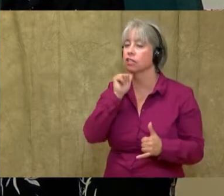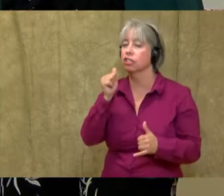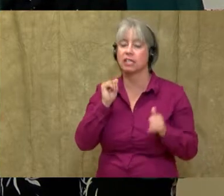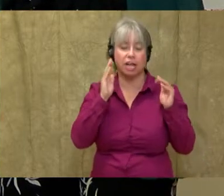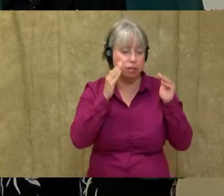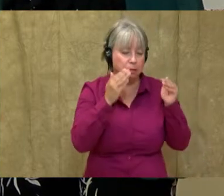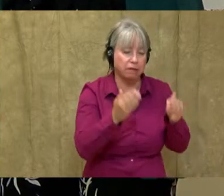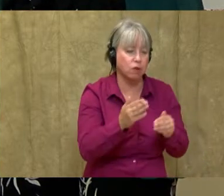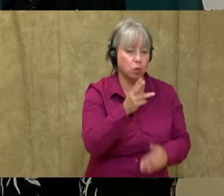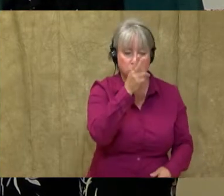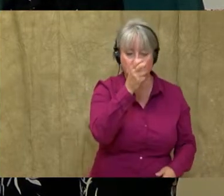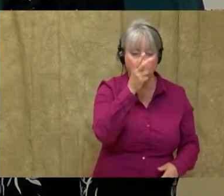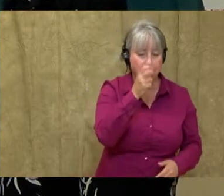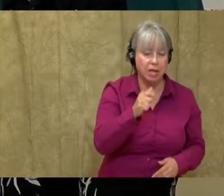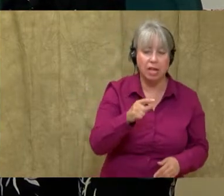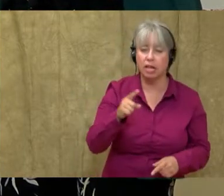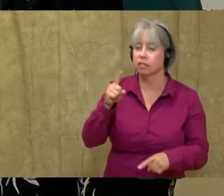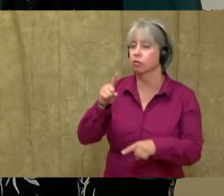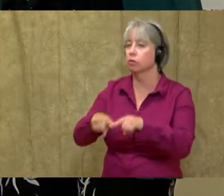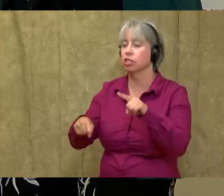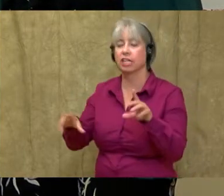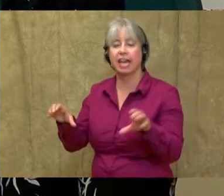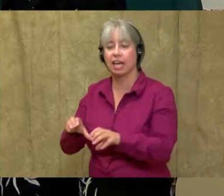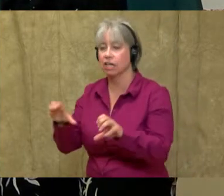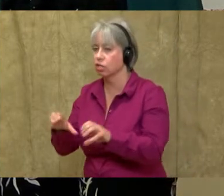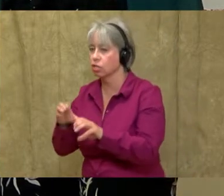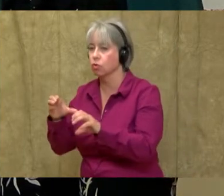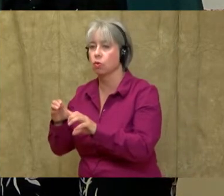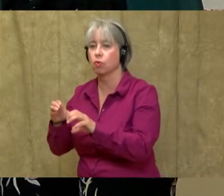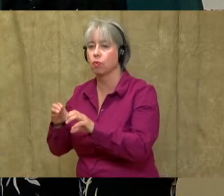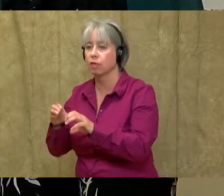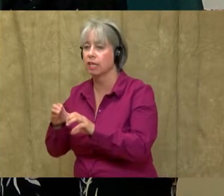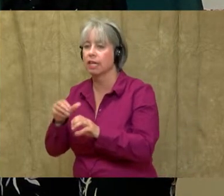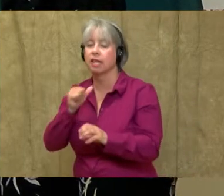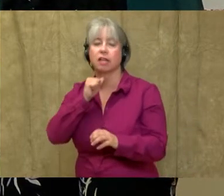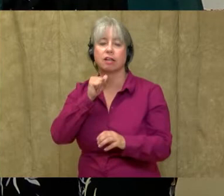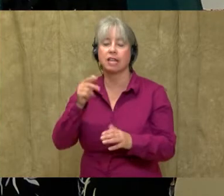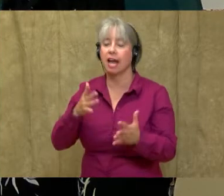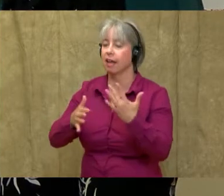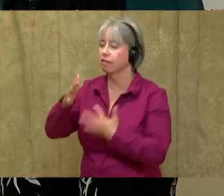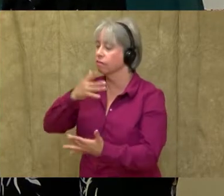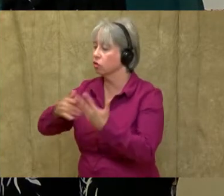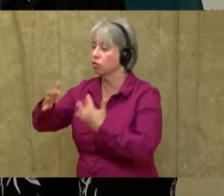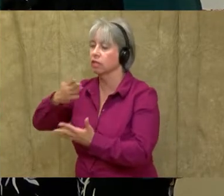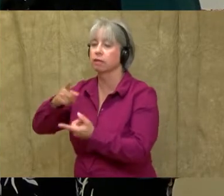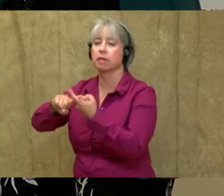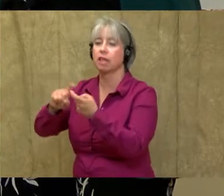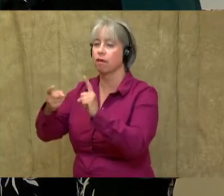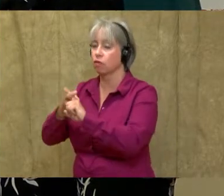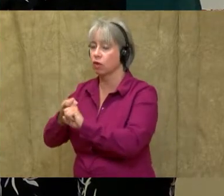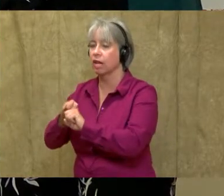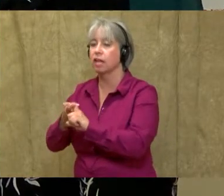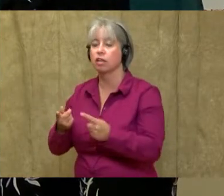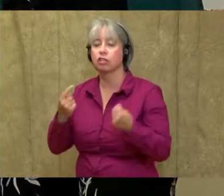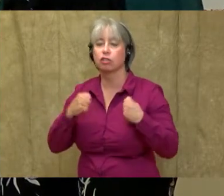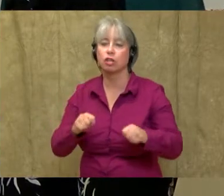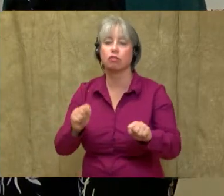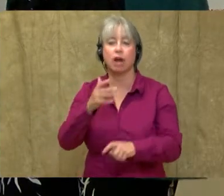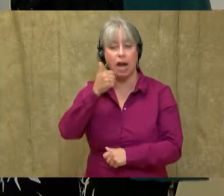on what she can't do and what the different downfalls, like she can't hang out with her friends every day, because she's going to make the best of her time